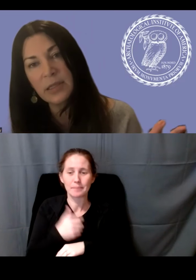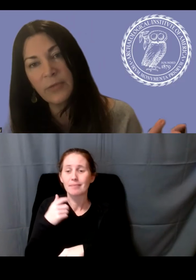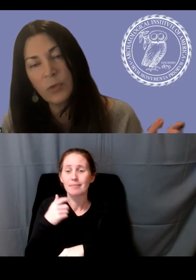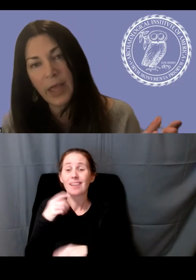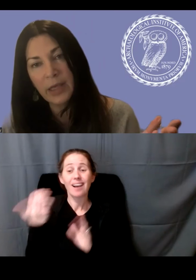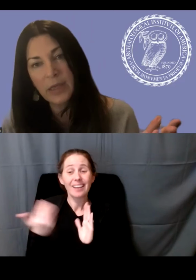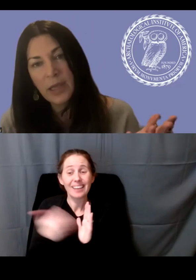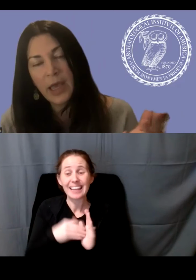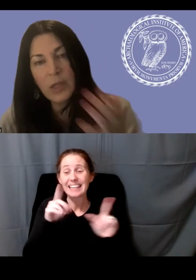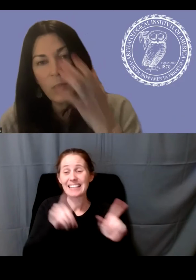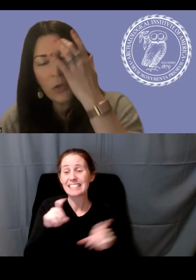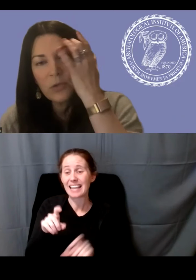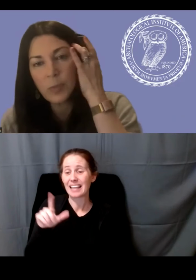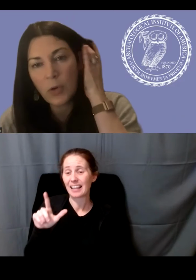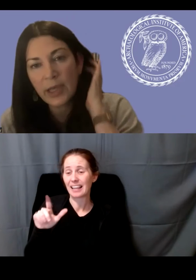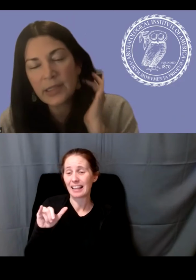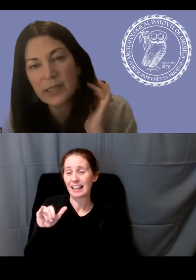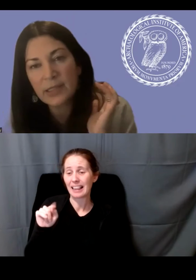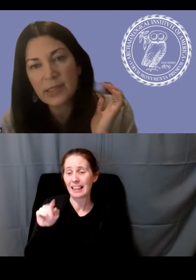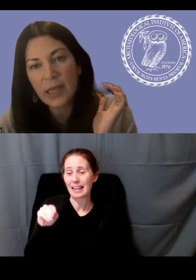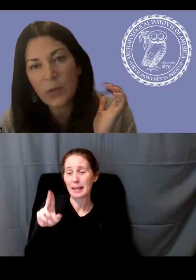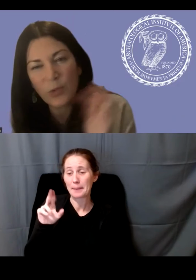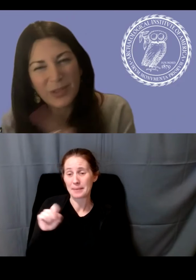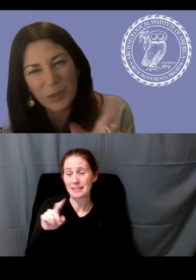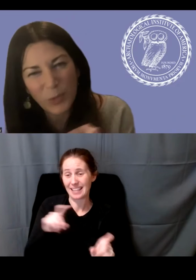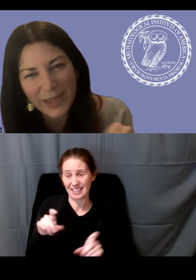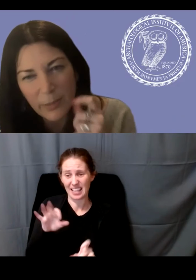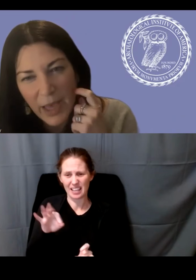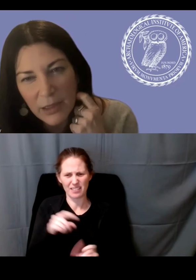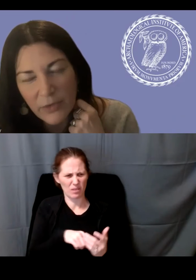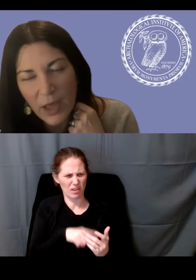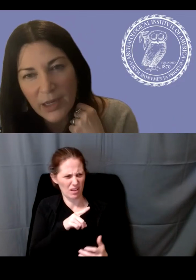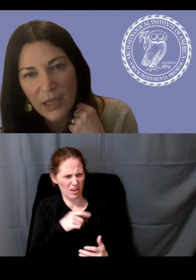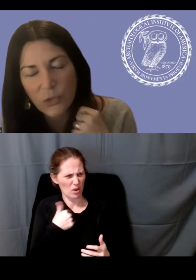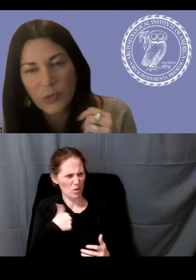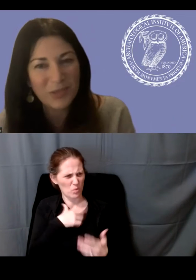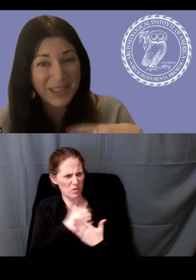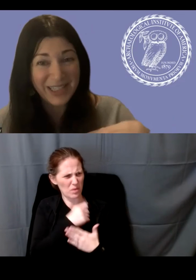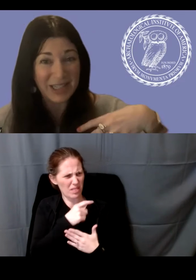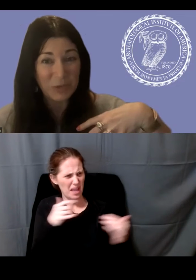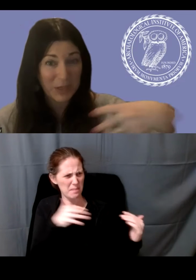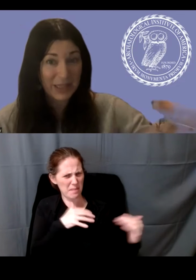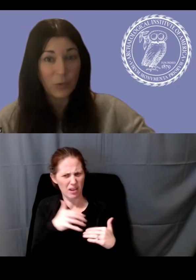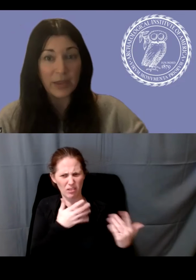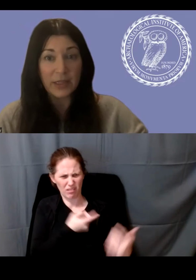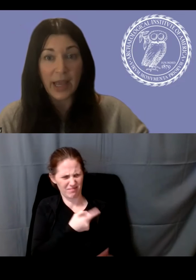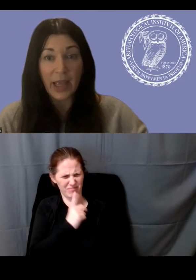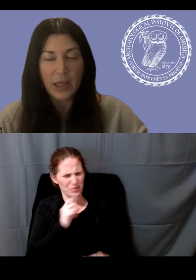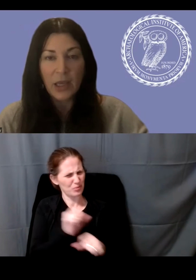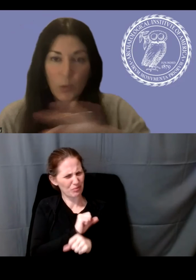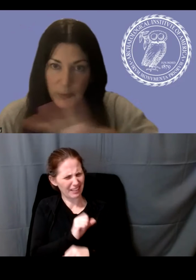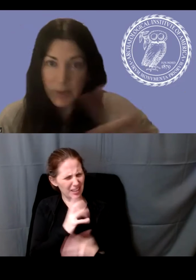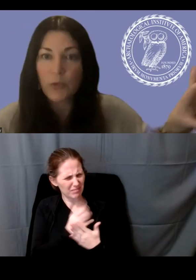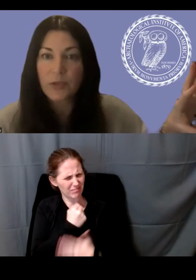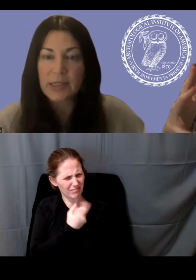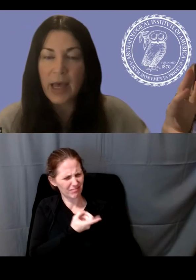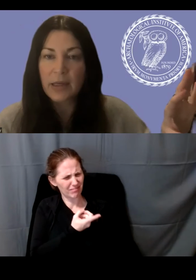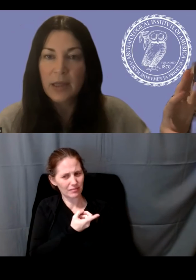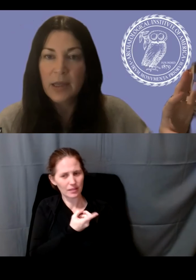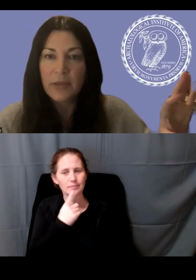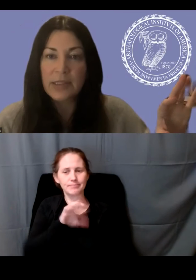test, if you like. Anyone who spoke against this and said, well, did we win the Battle of Kadesh? Did he really win the day? Would be